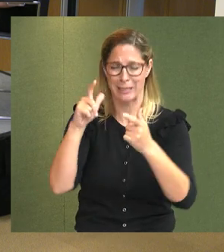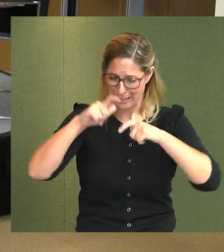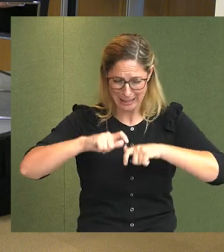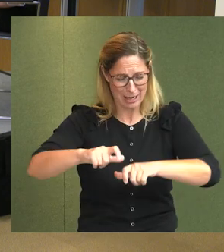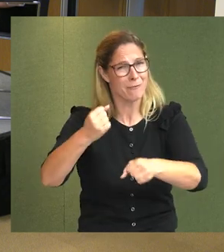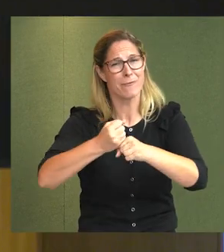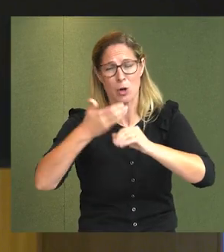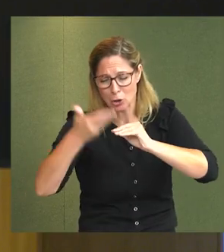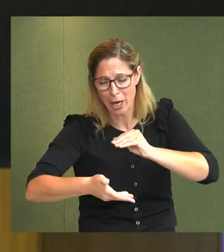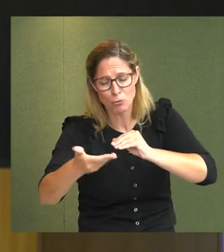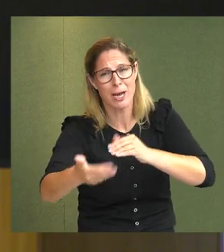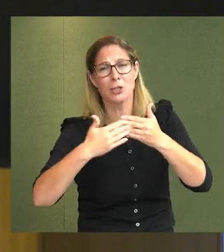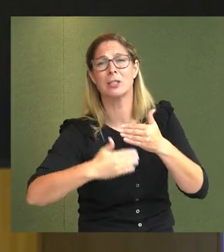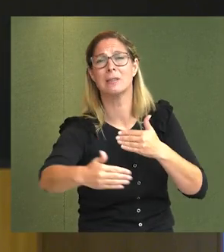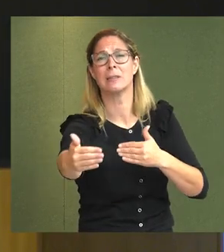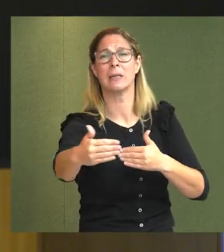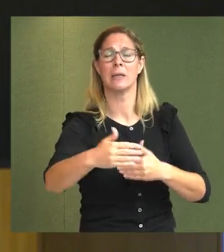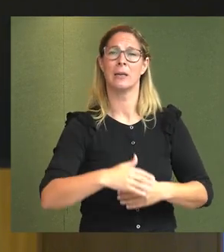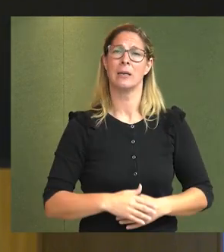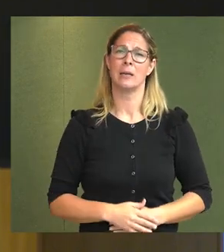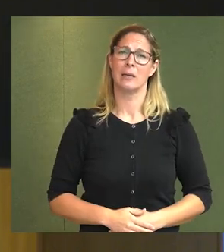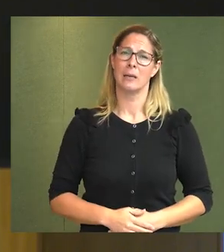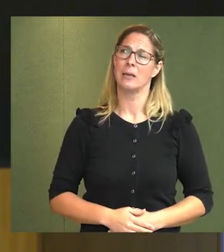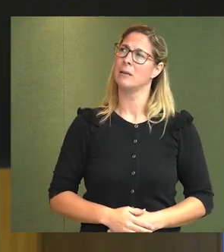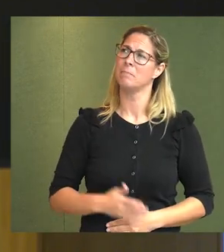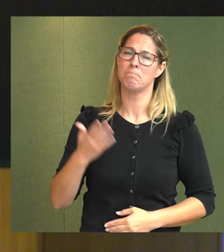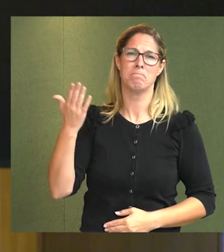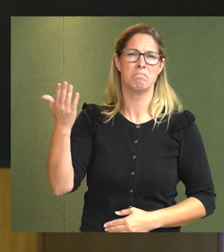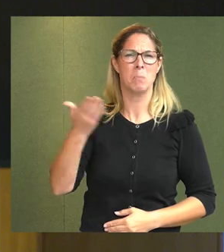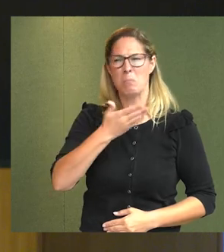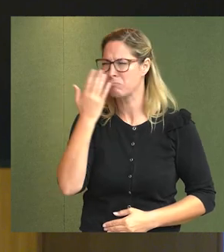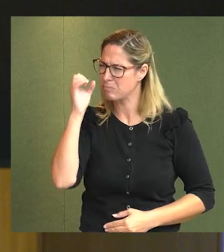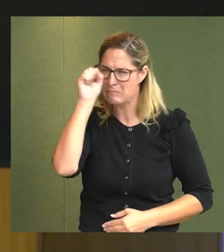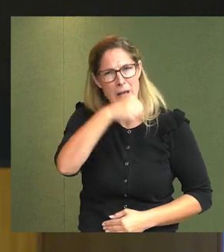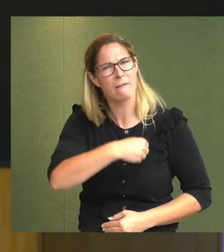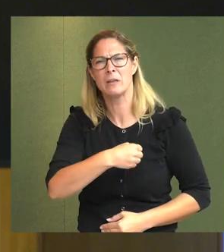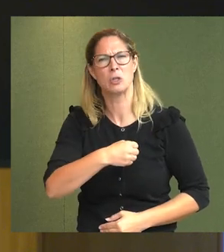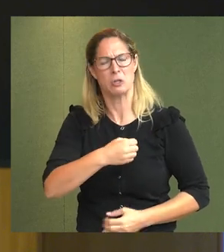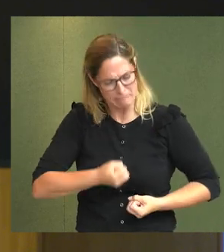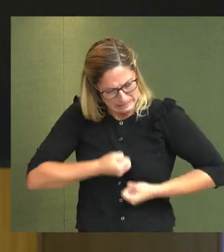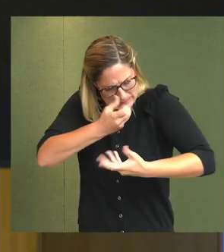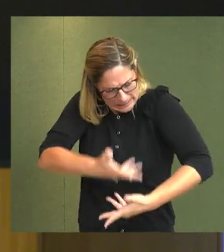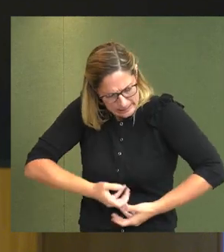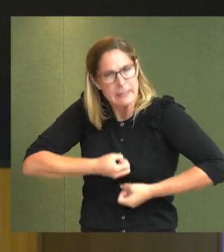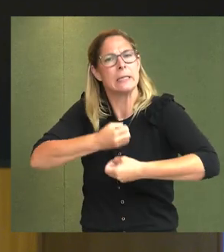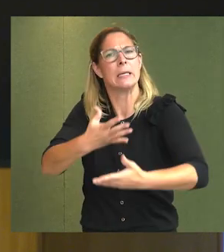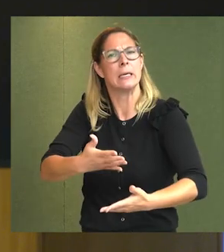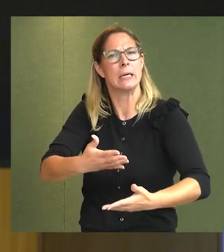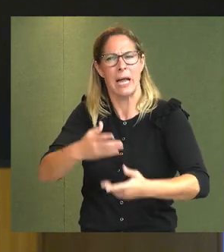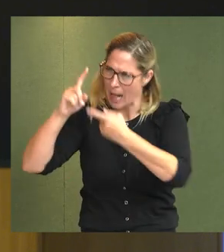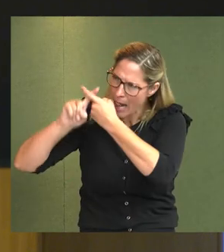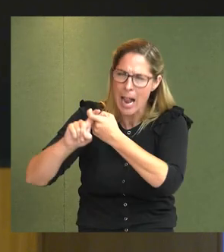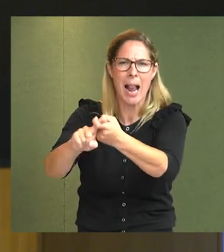come. A legacy of selflessness, a legacy of unity,